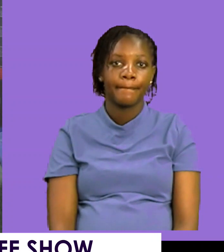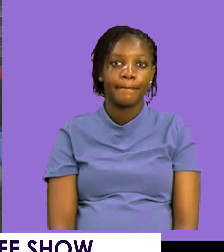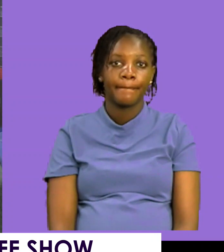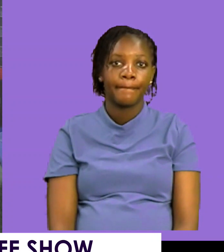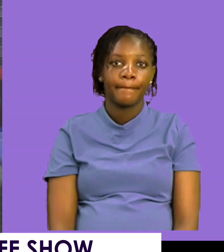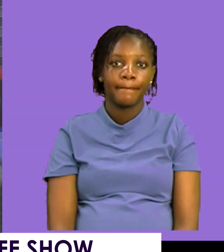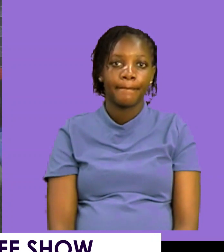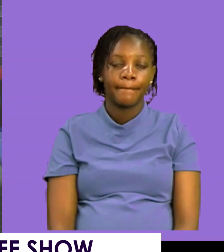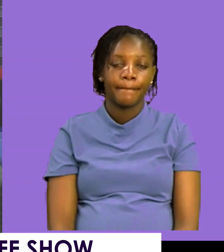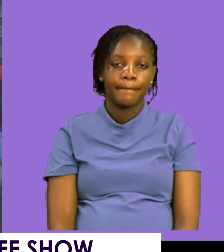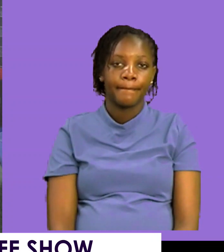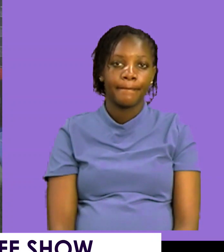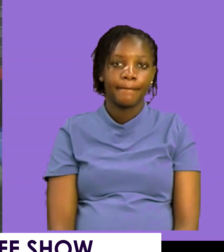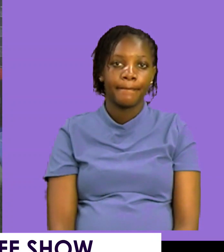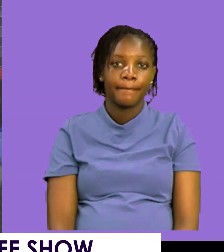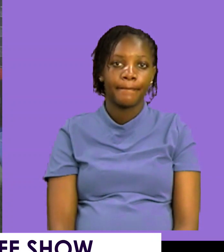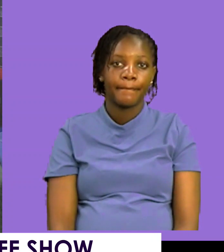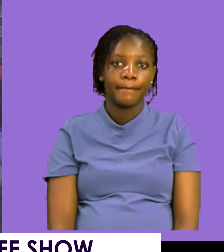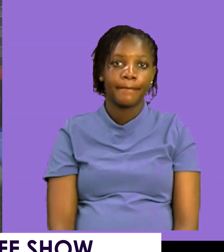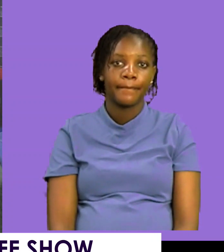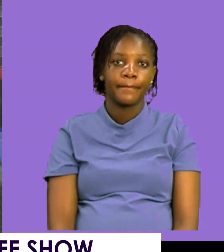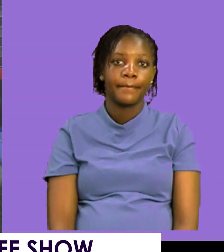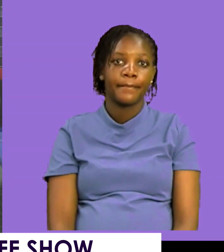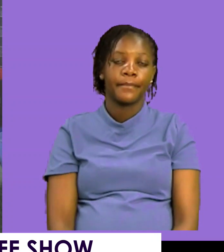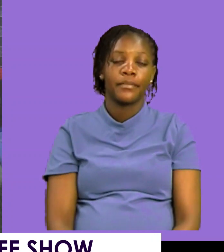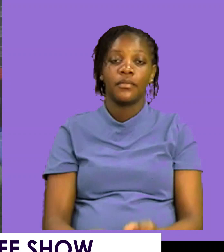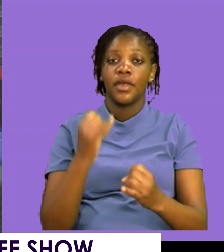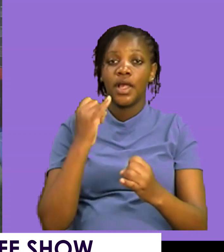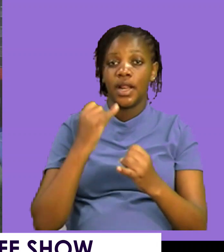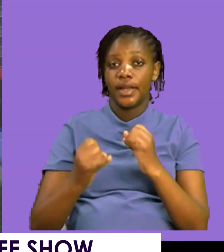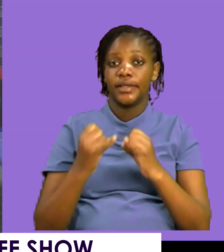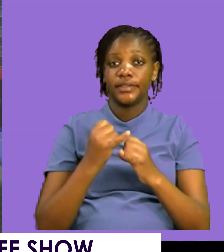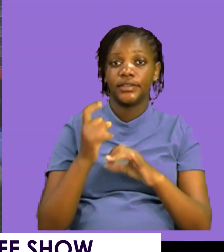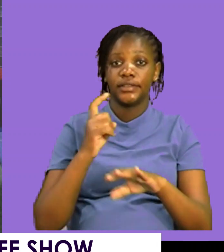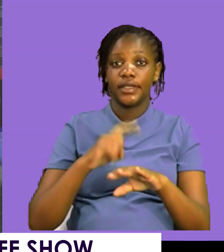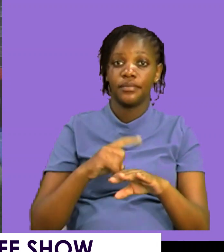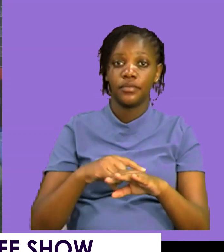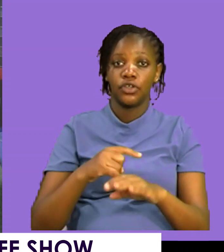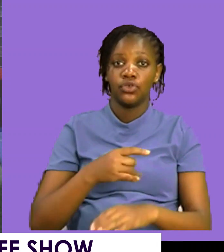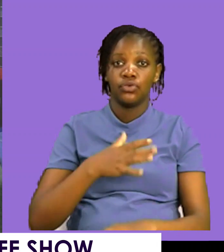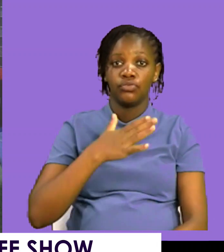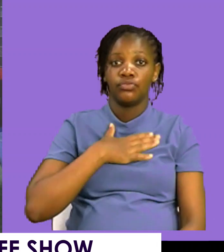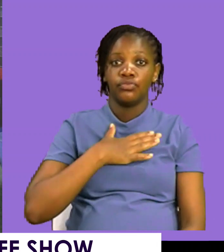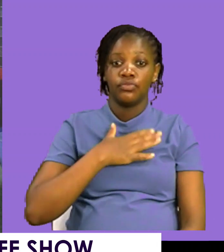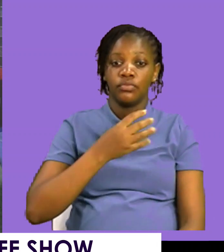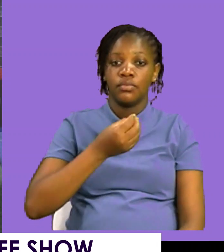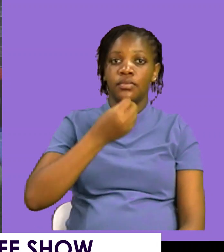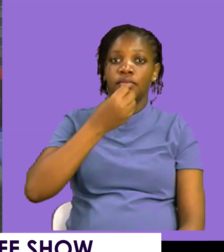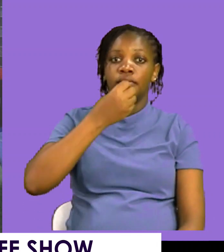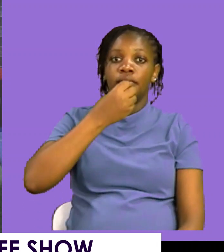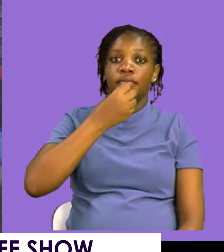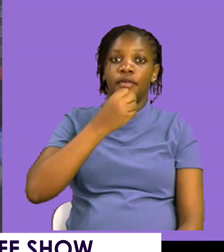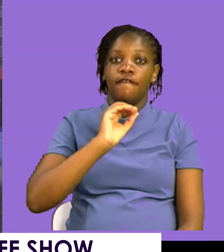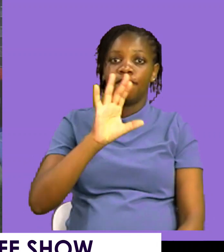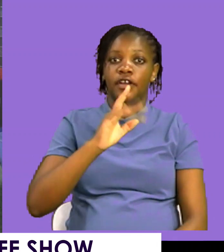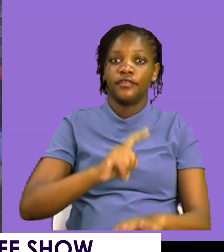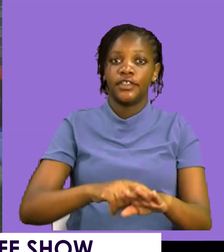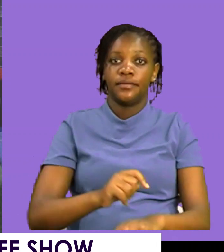Out. Can we do it final time? Breathe in 5 times. 1.